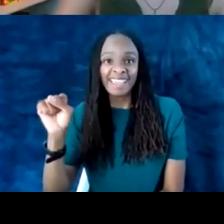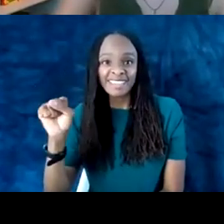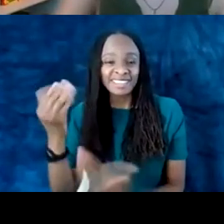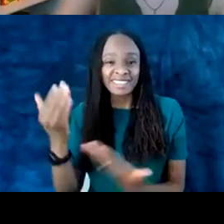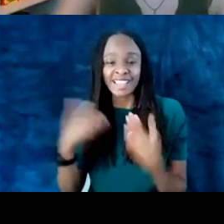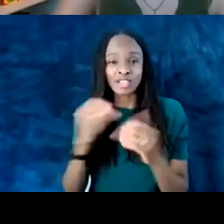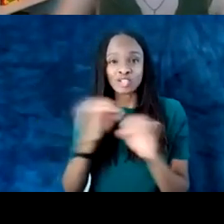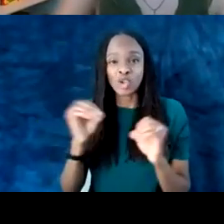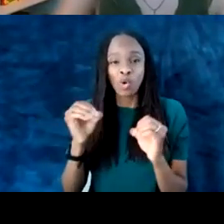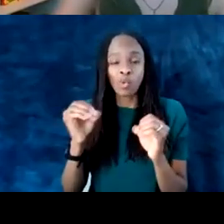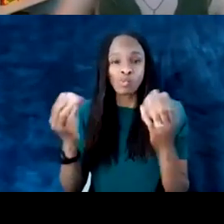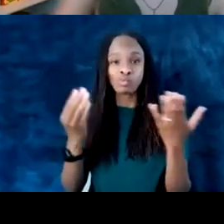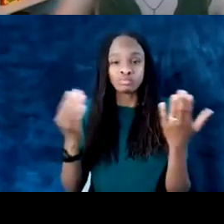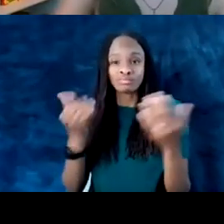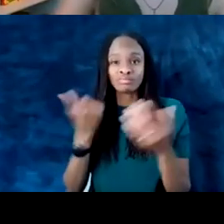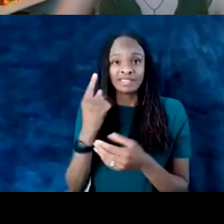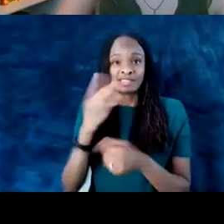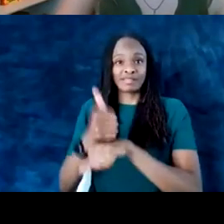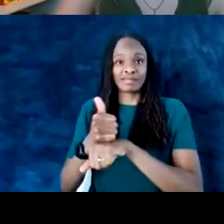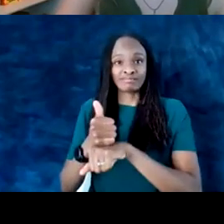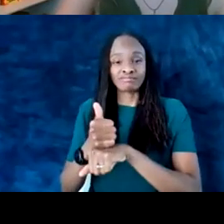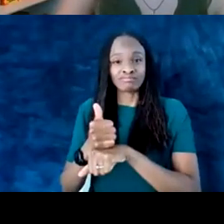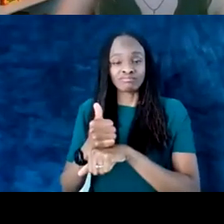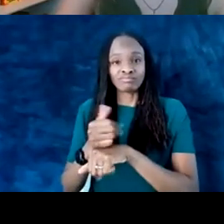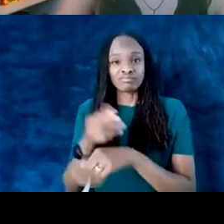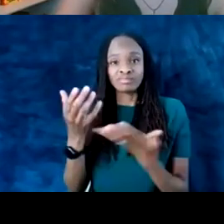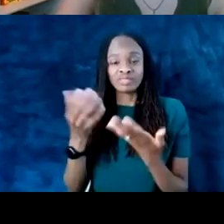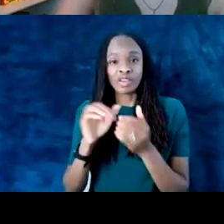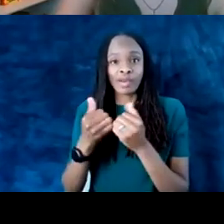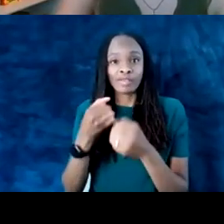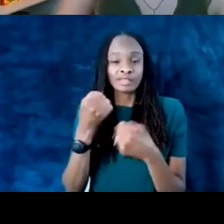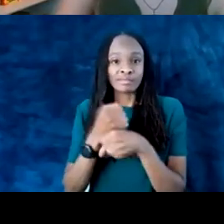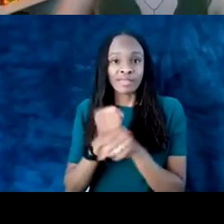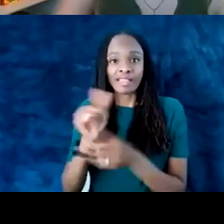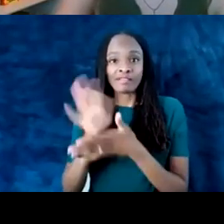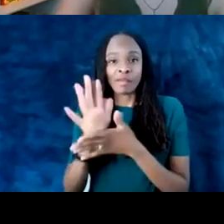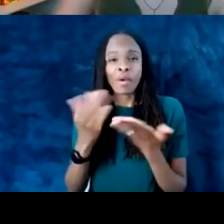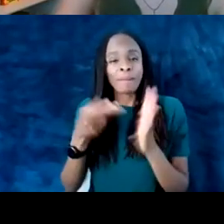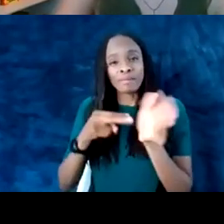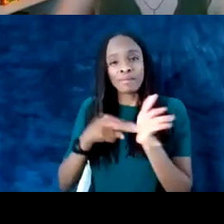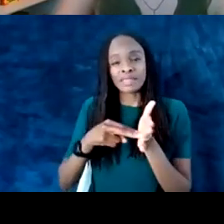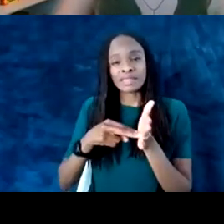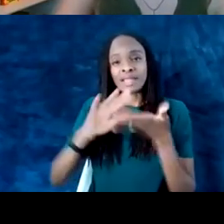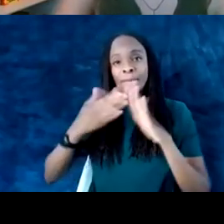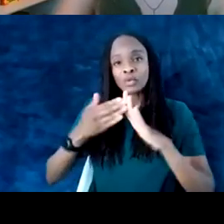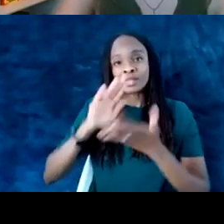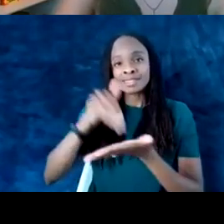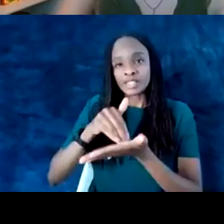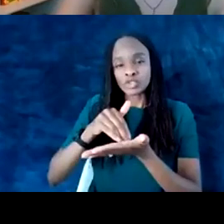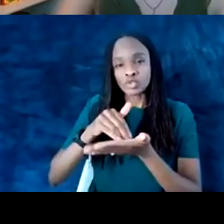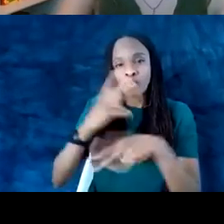is an extractive form of filmmaking and what is a community-centered form of filmmaking. So